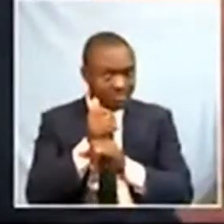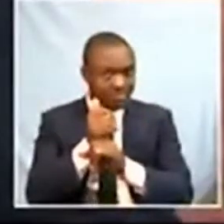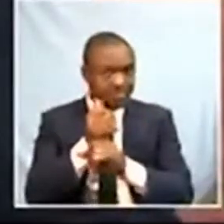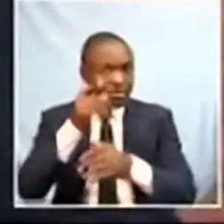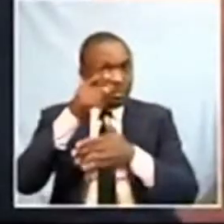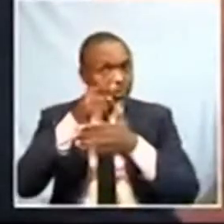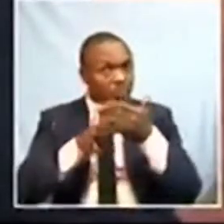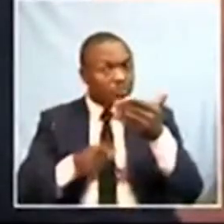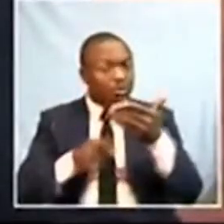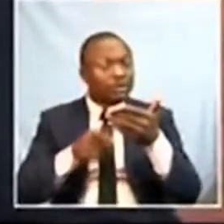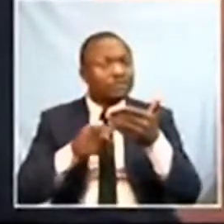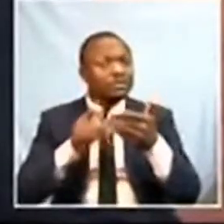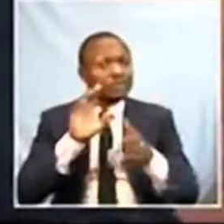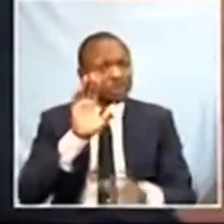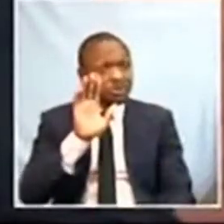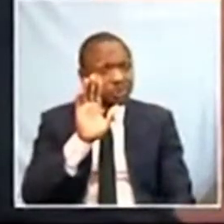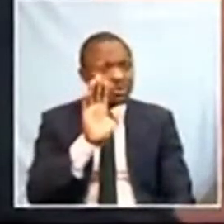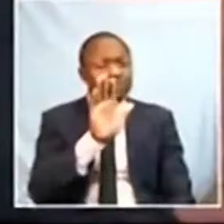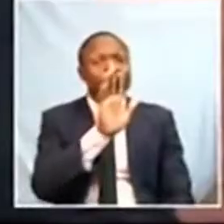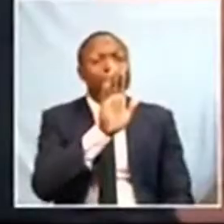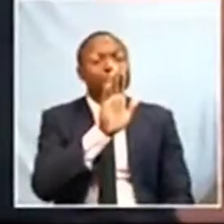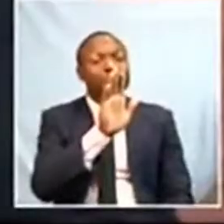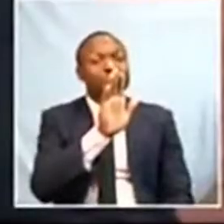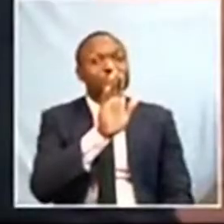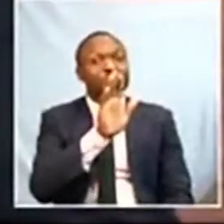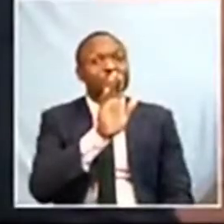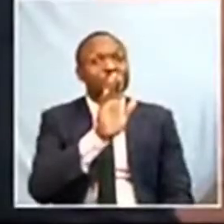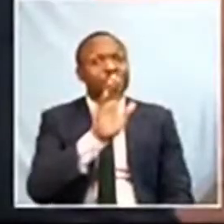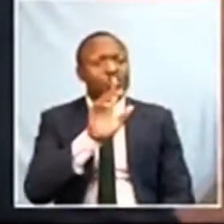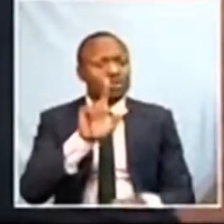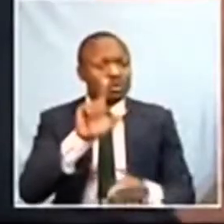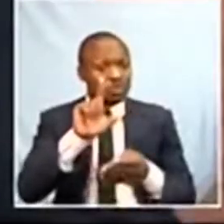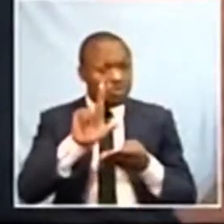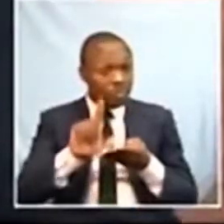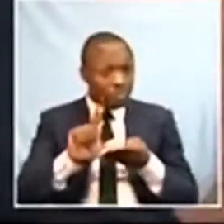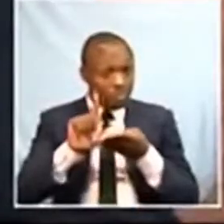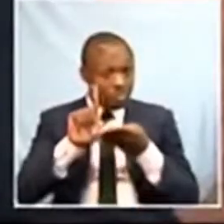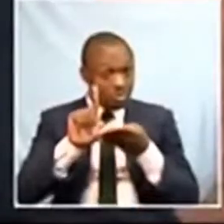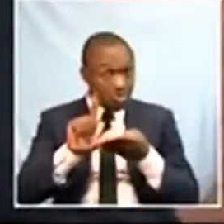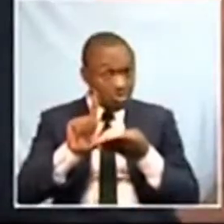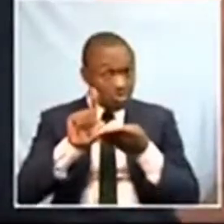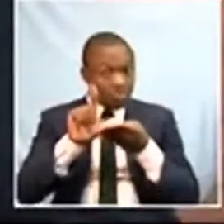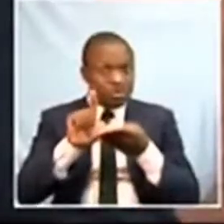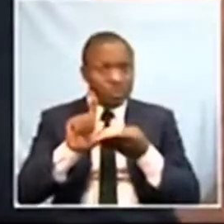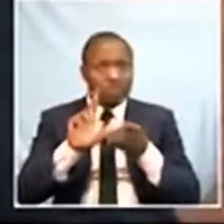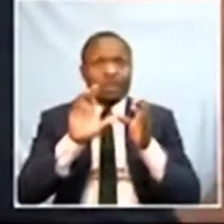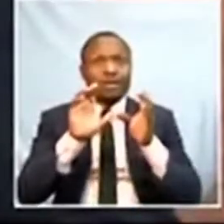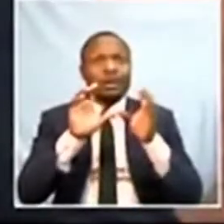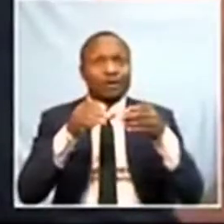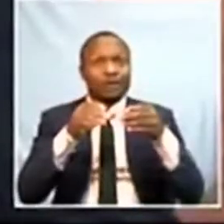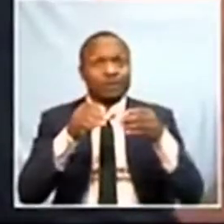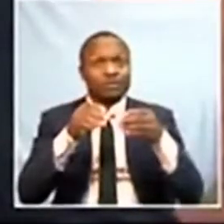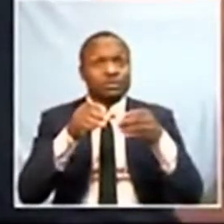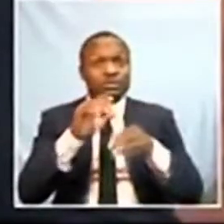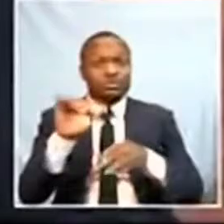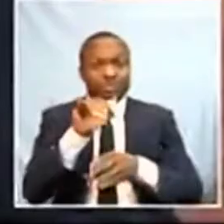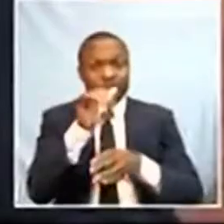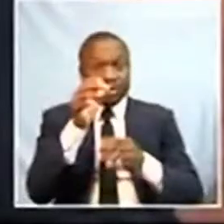What would be LUKULU Council's standard on the component of